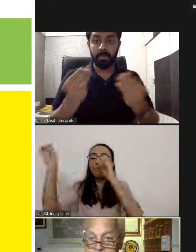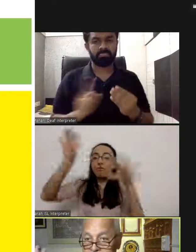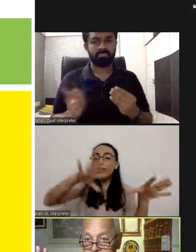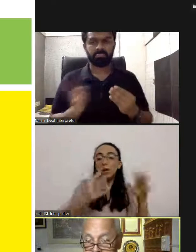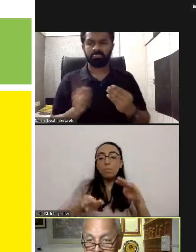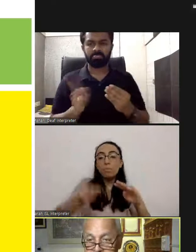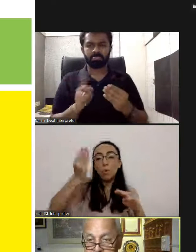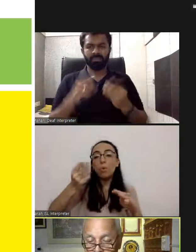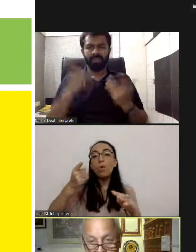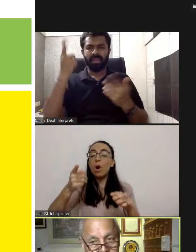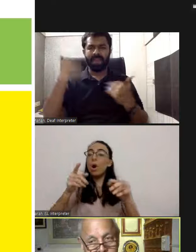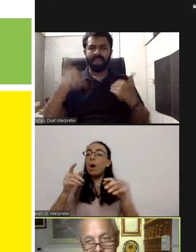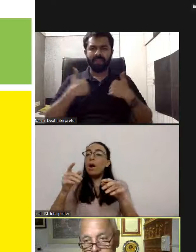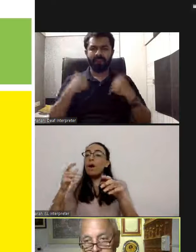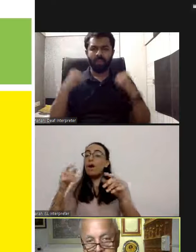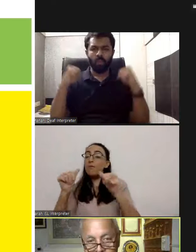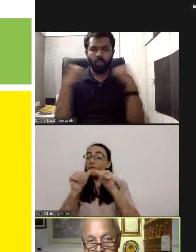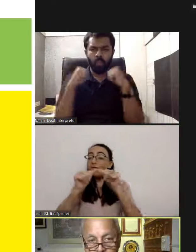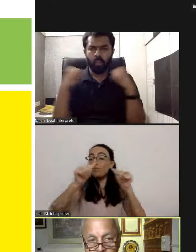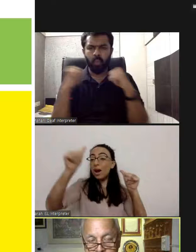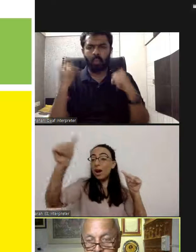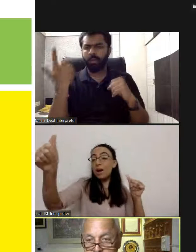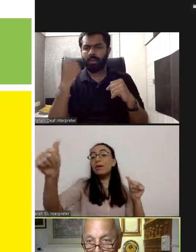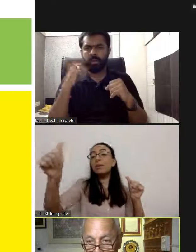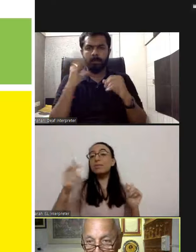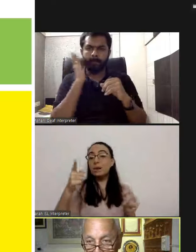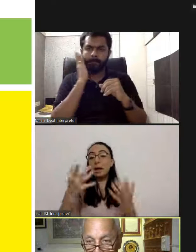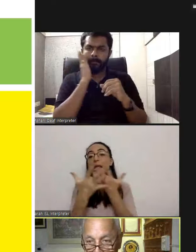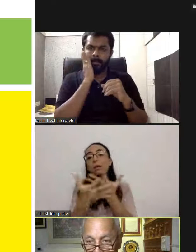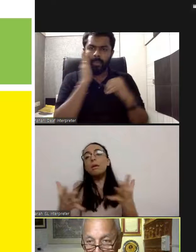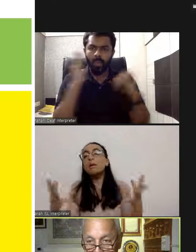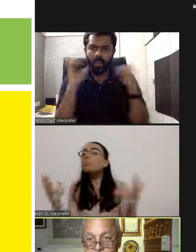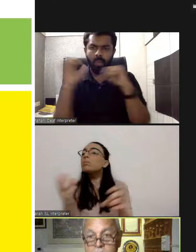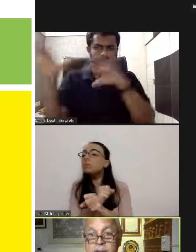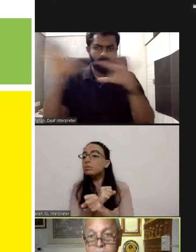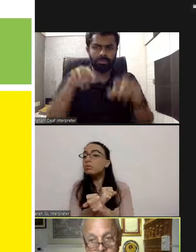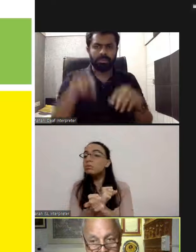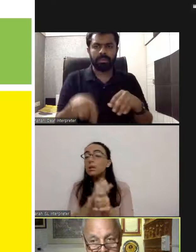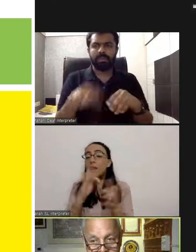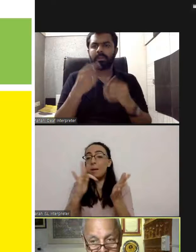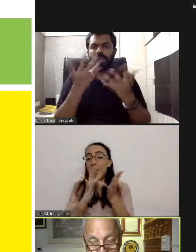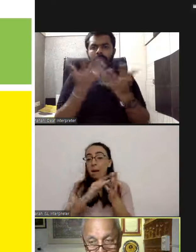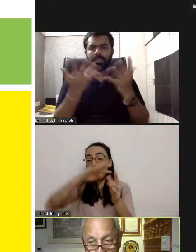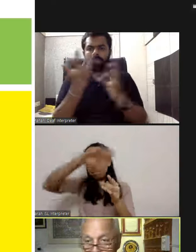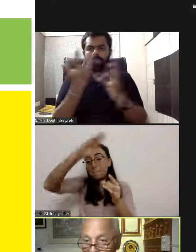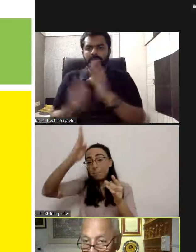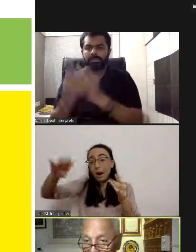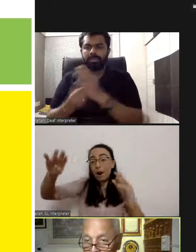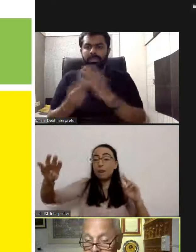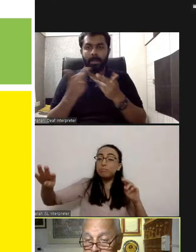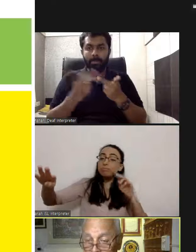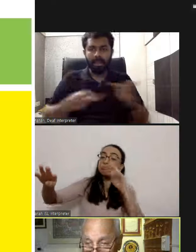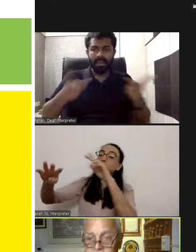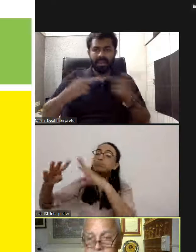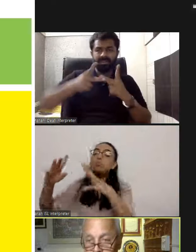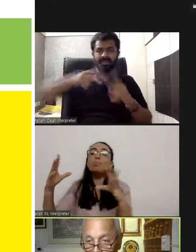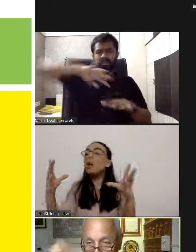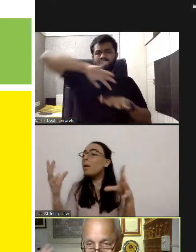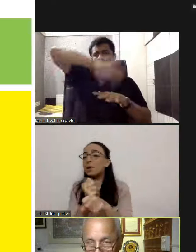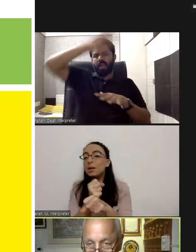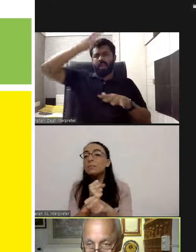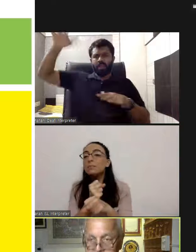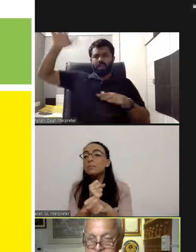Because they're inaccessible, they suffer from material deprivation. Prices are very high.